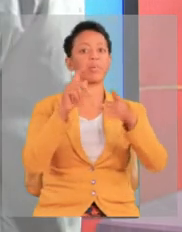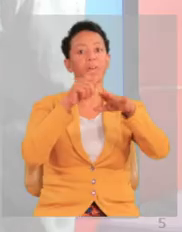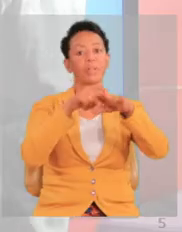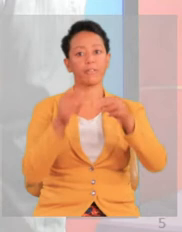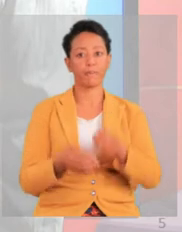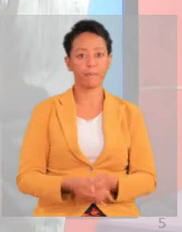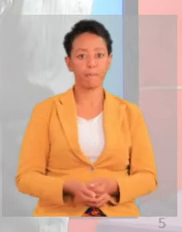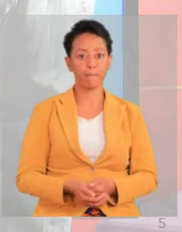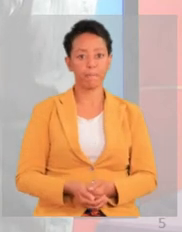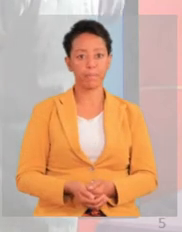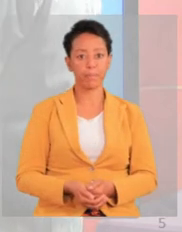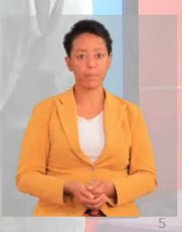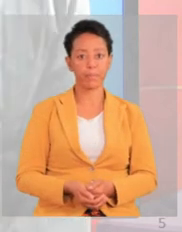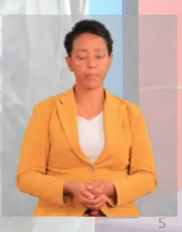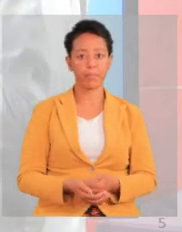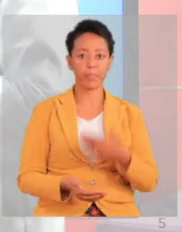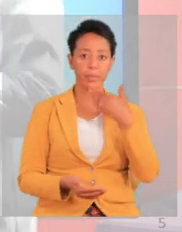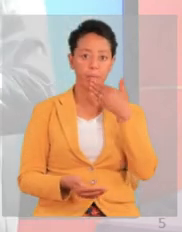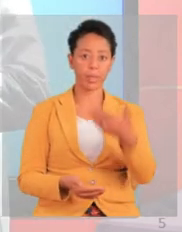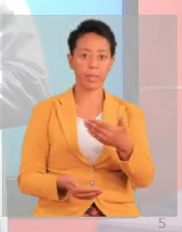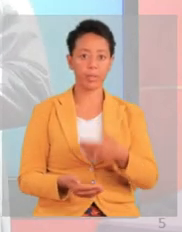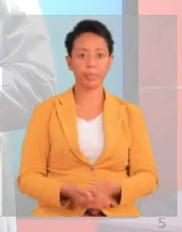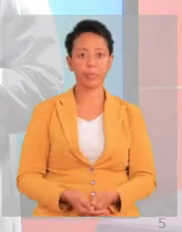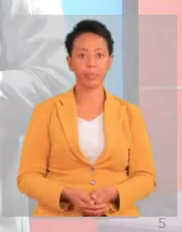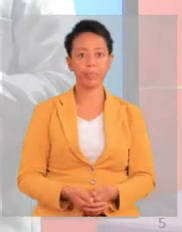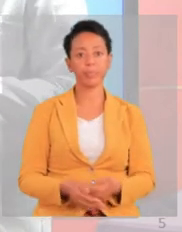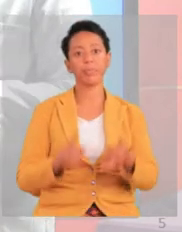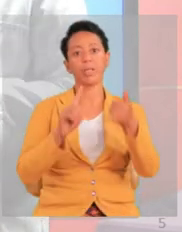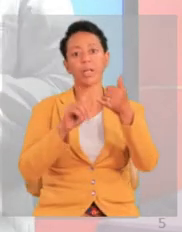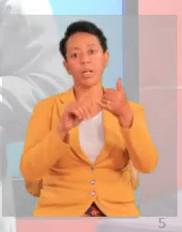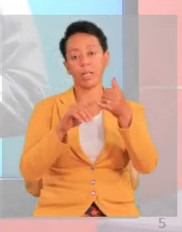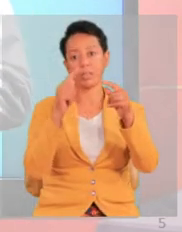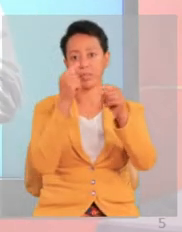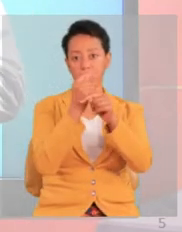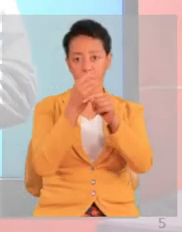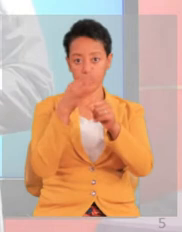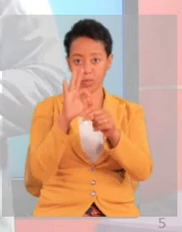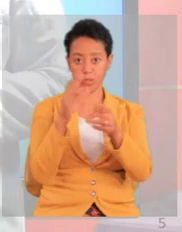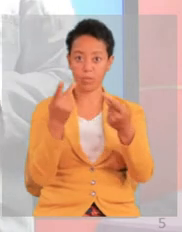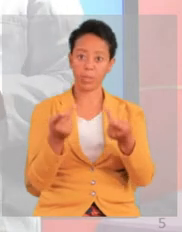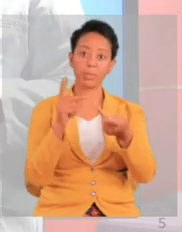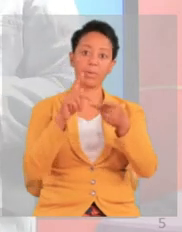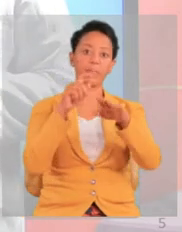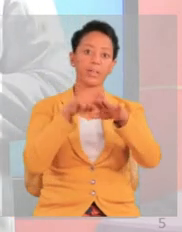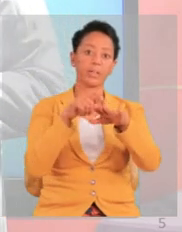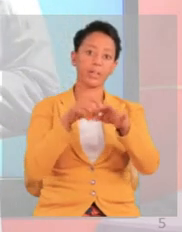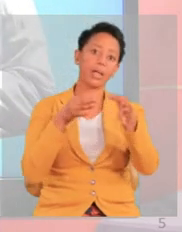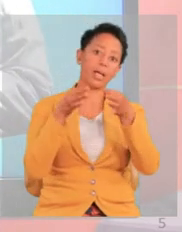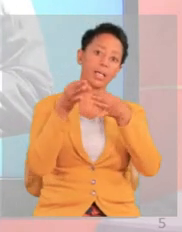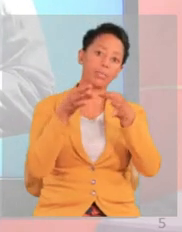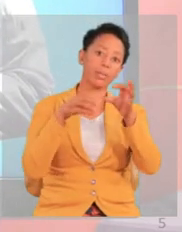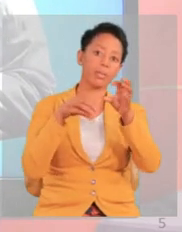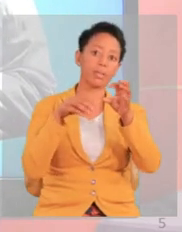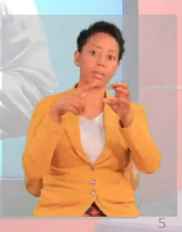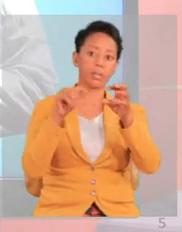tense. Good. And the last function of present perfect tense, to express an action